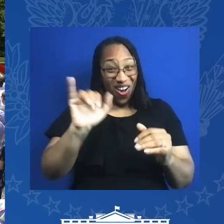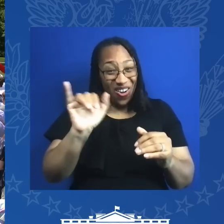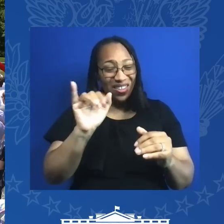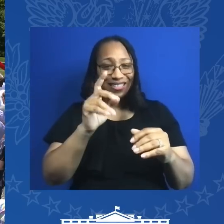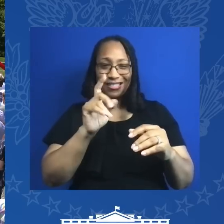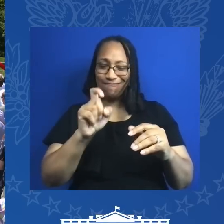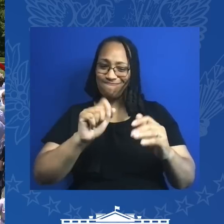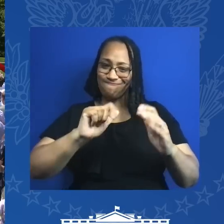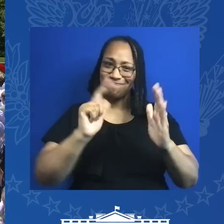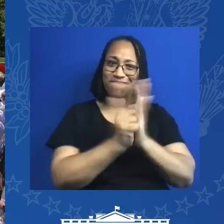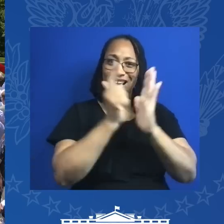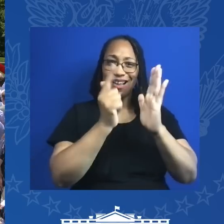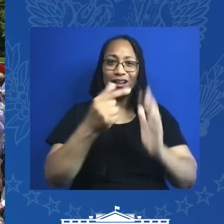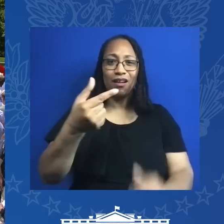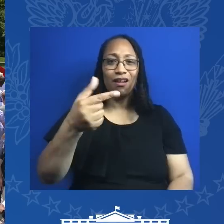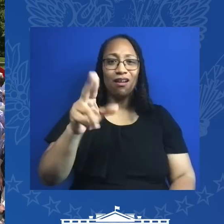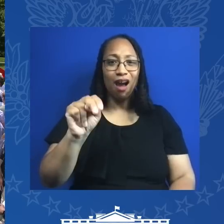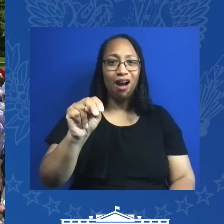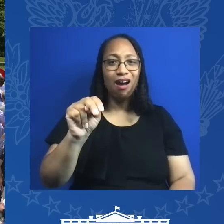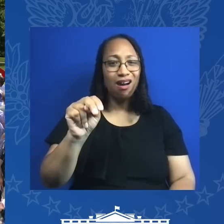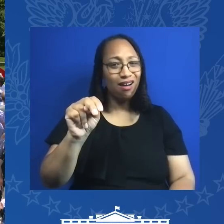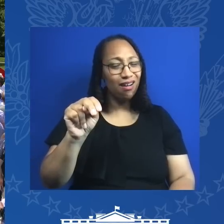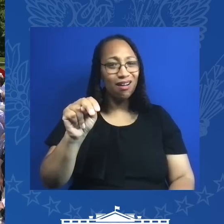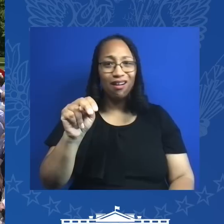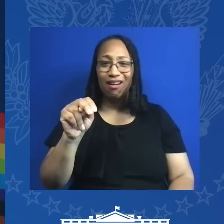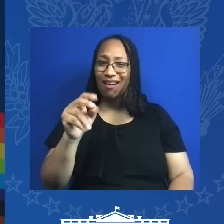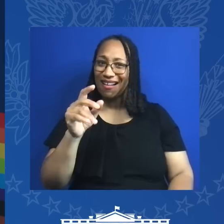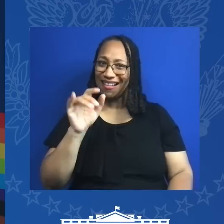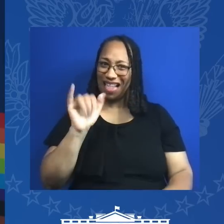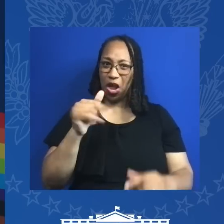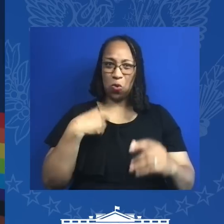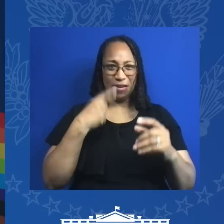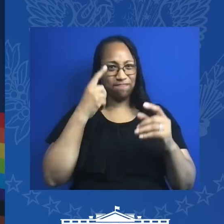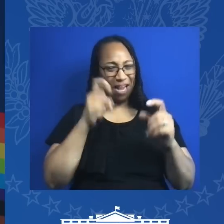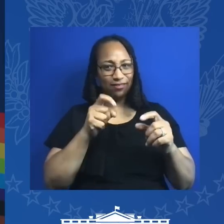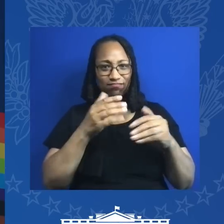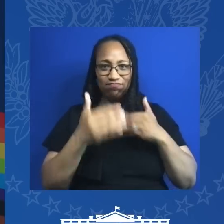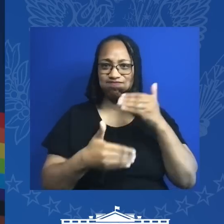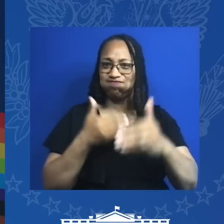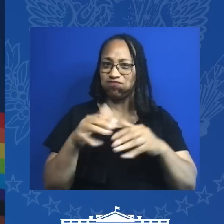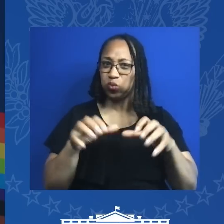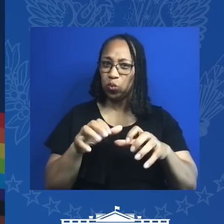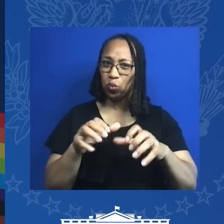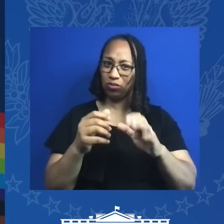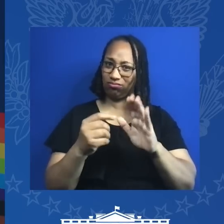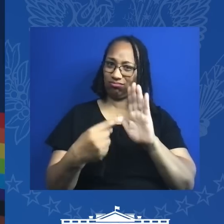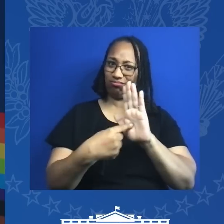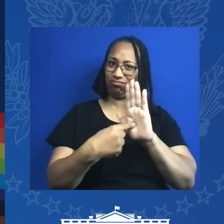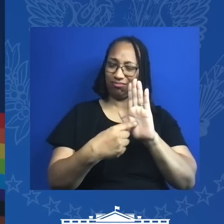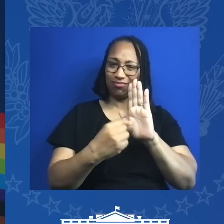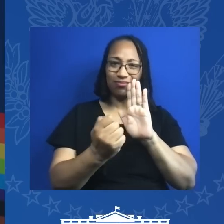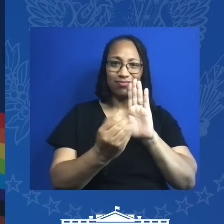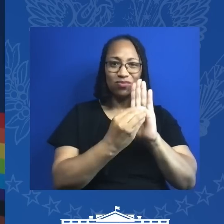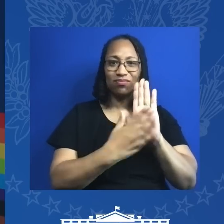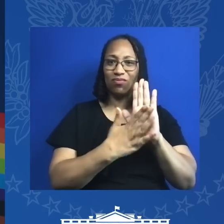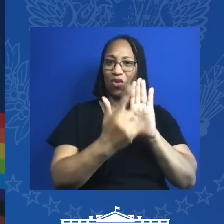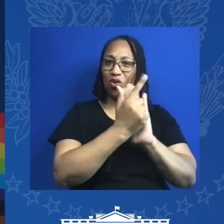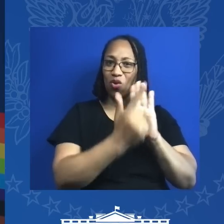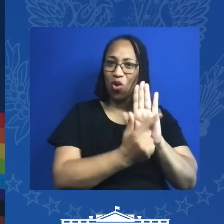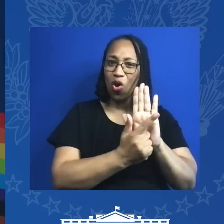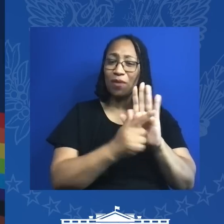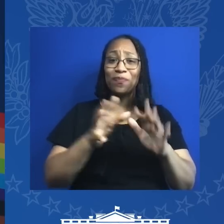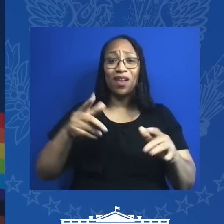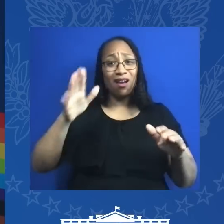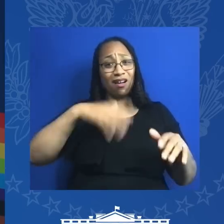you know, when families across the country face excruciating decisions to relocate to a different state to protect their child